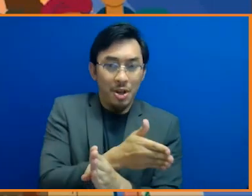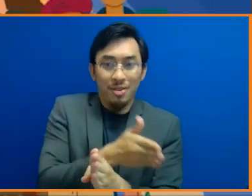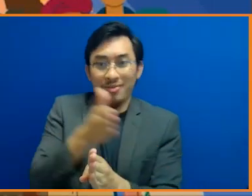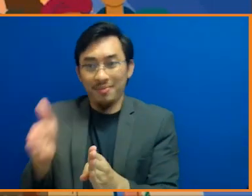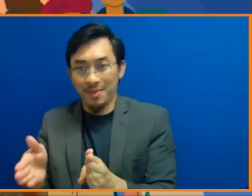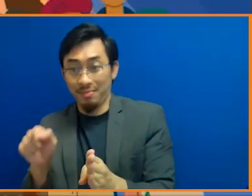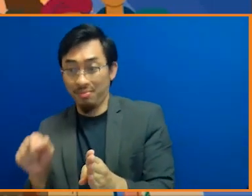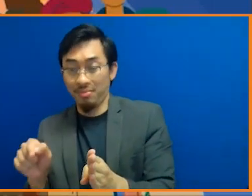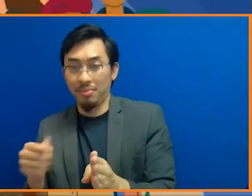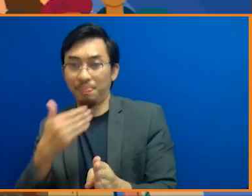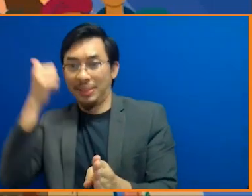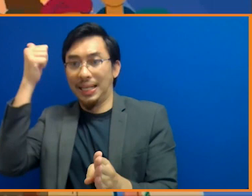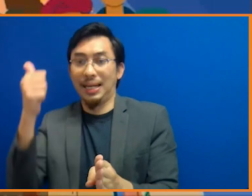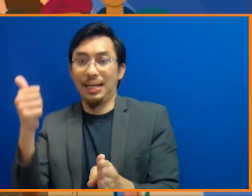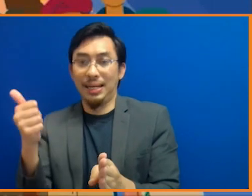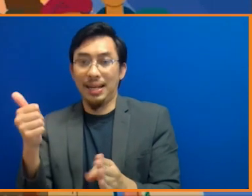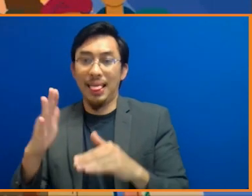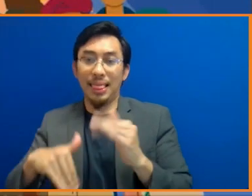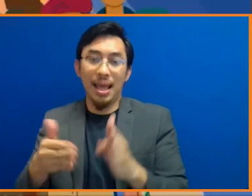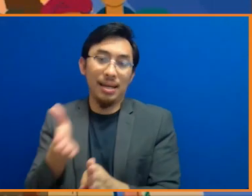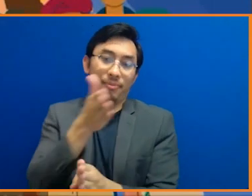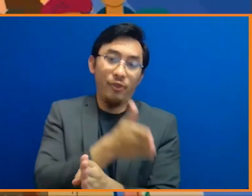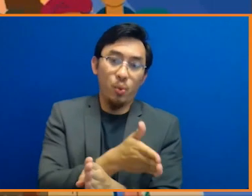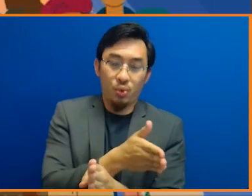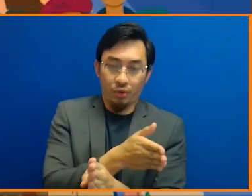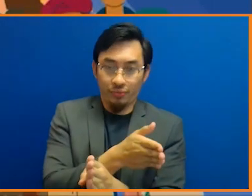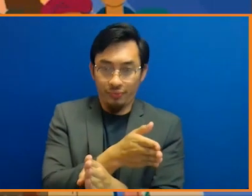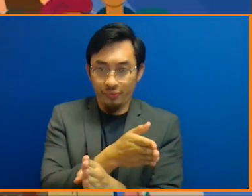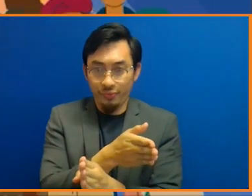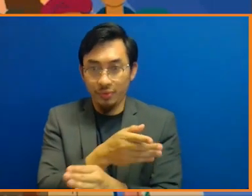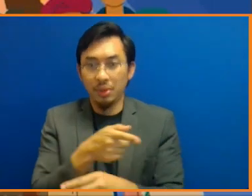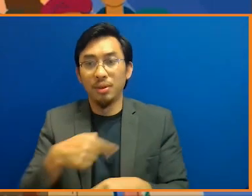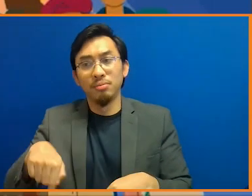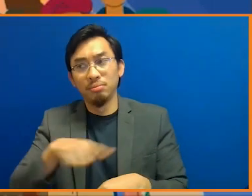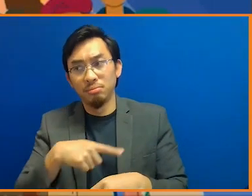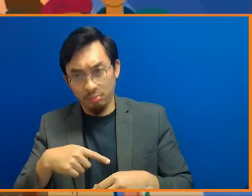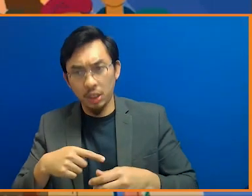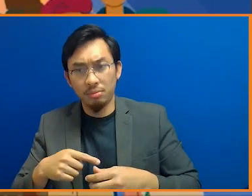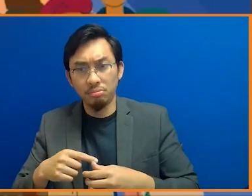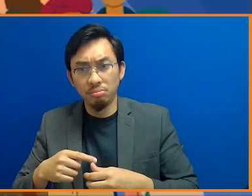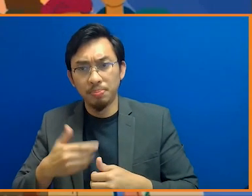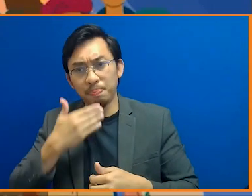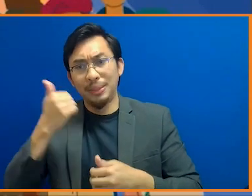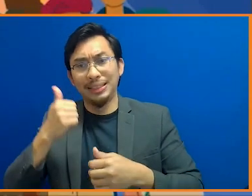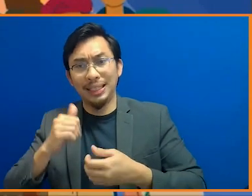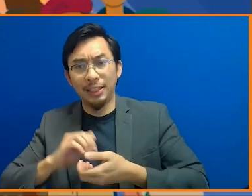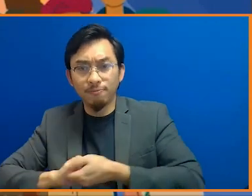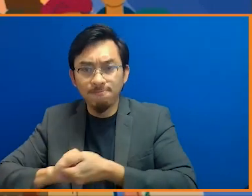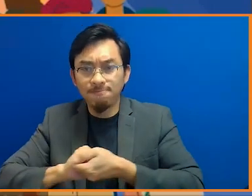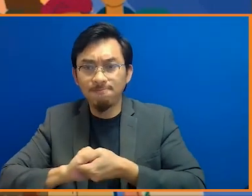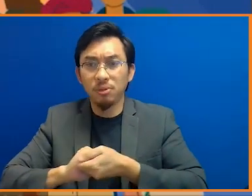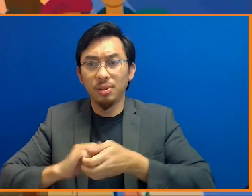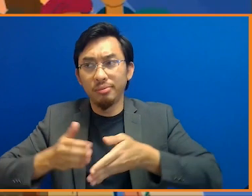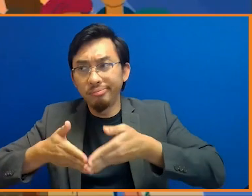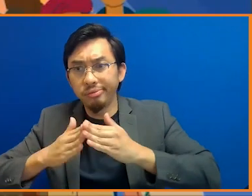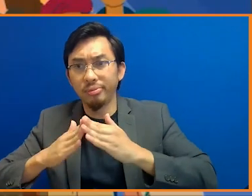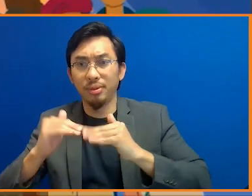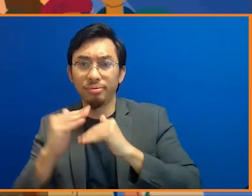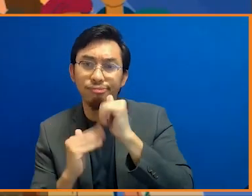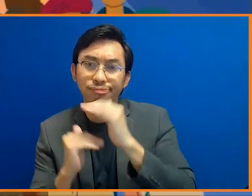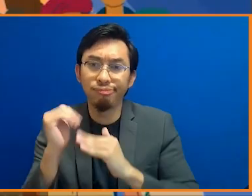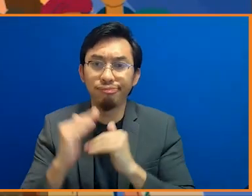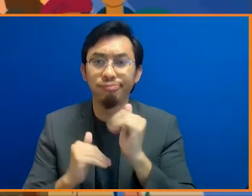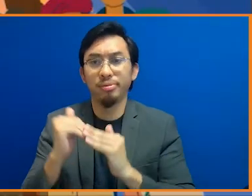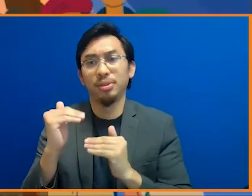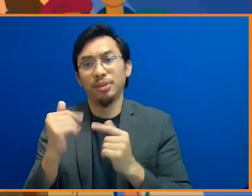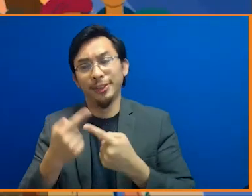better than before the disaster. That's what it means with build back